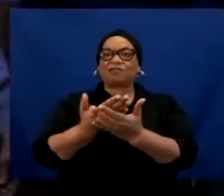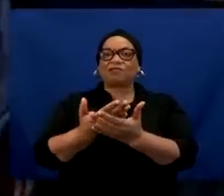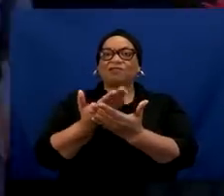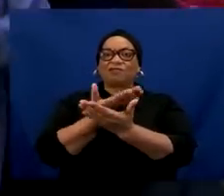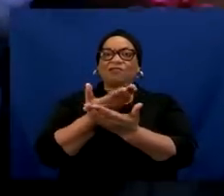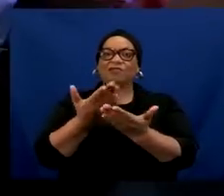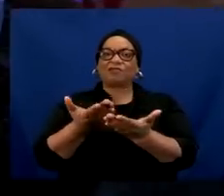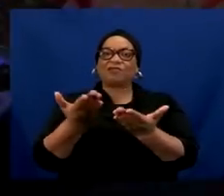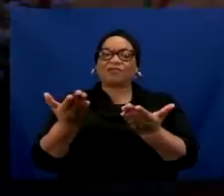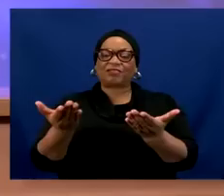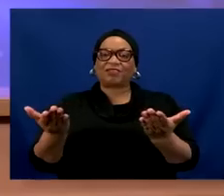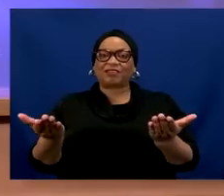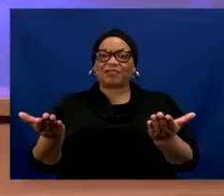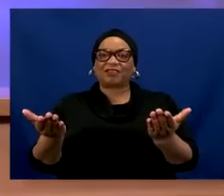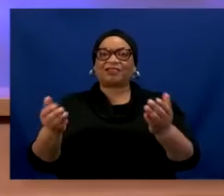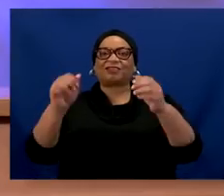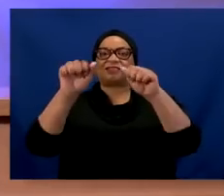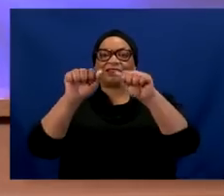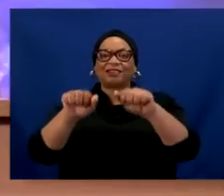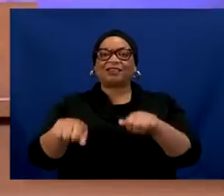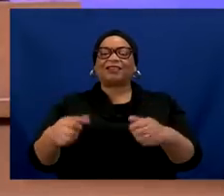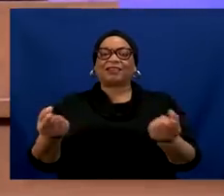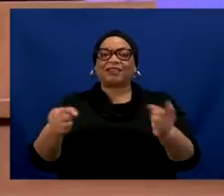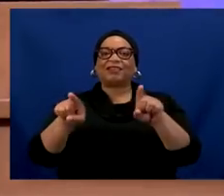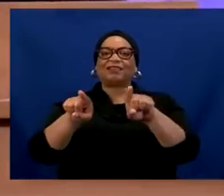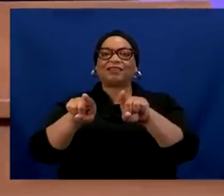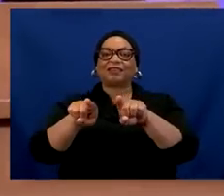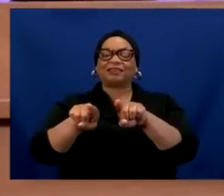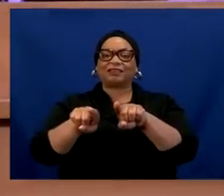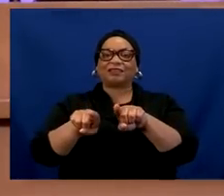things. God bless you, ma'am.